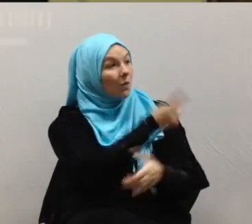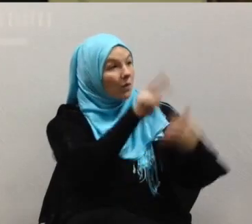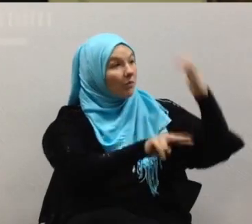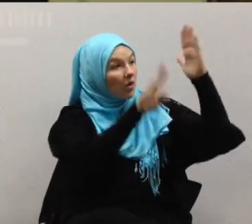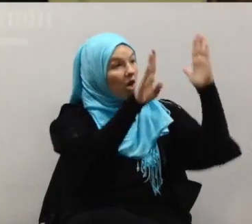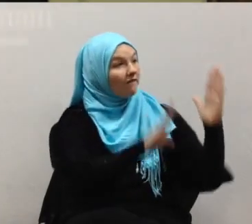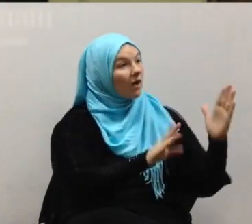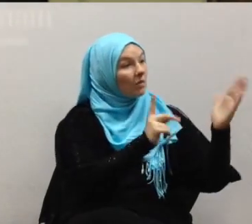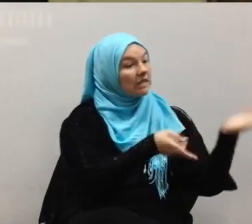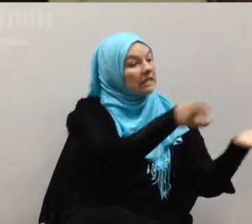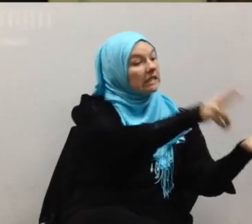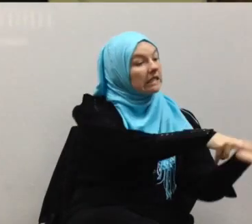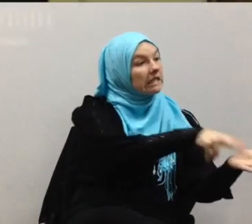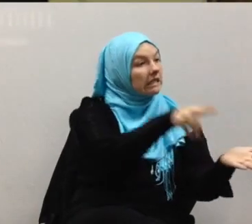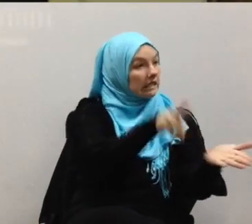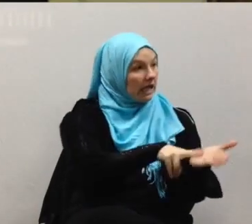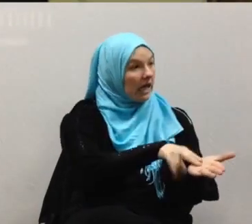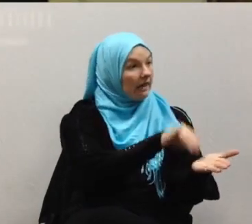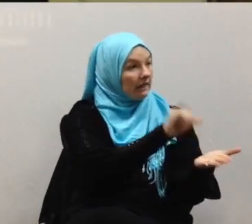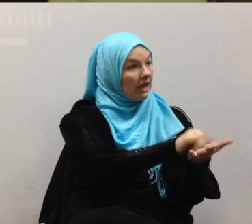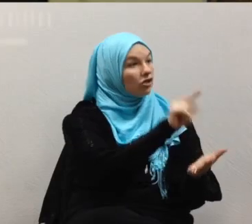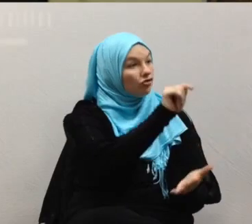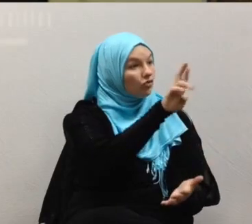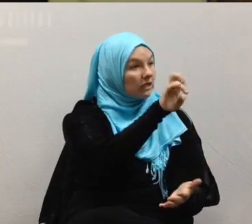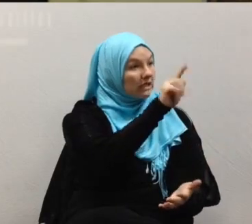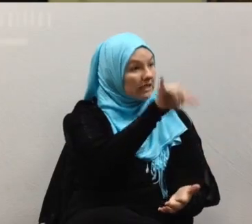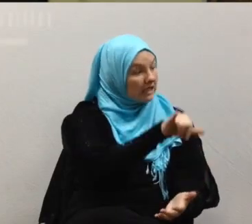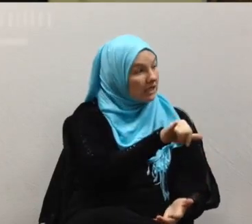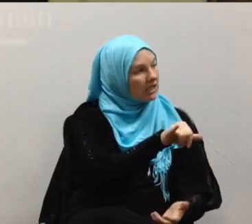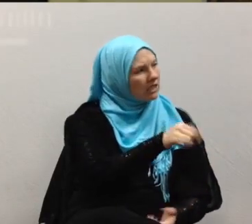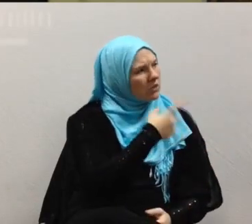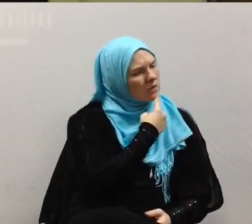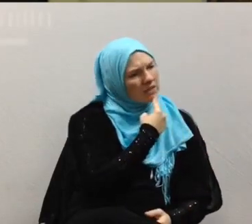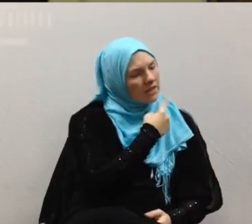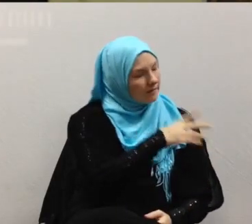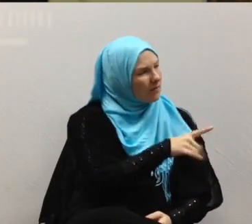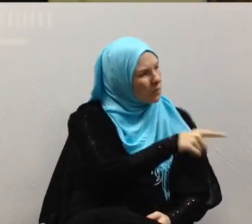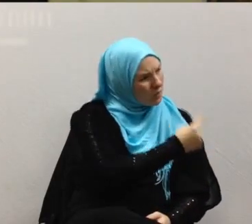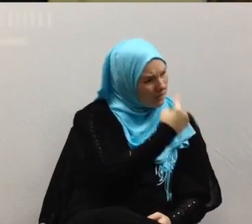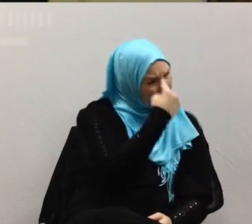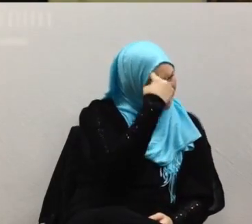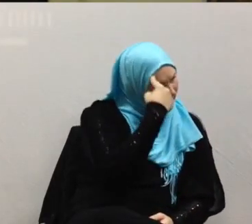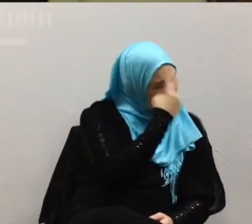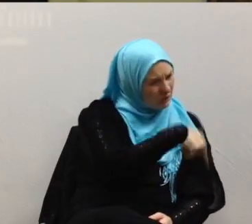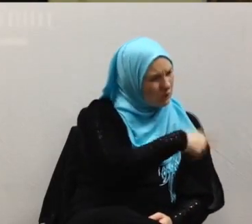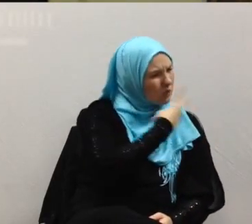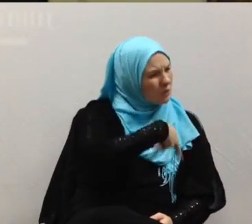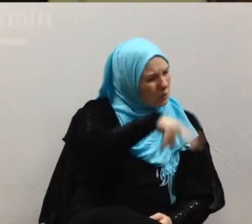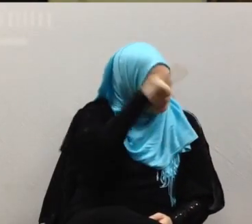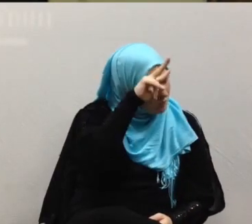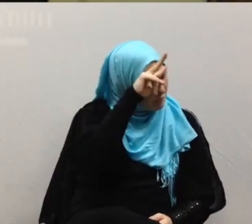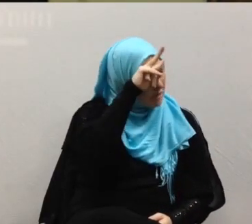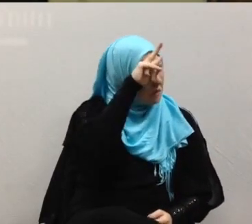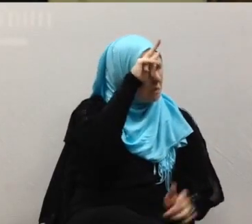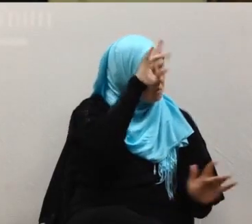of Hudaybiyah, you think that those poor, illiterate, ignorant guys are going to stand with you? They would